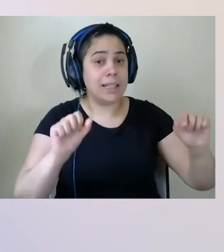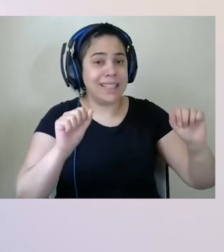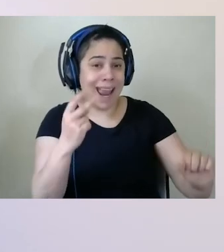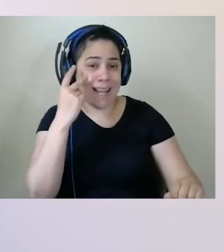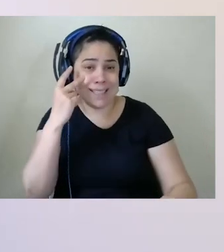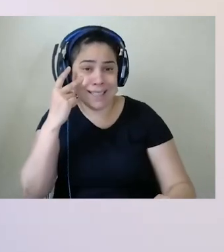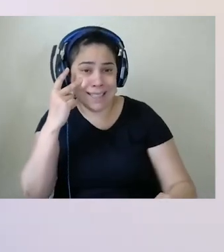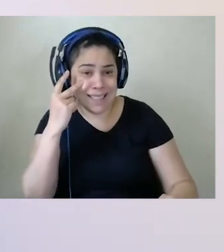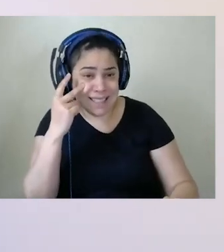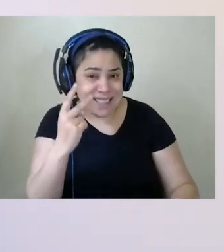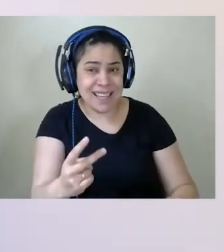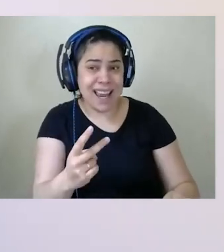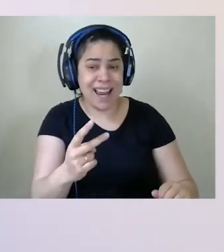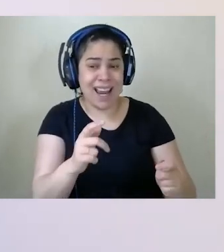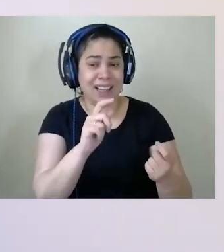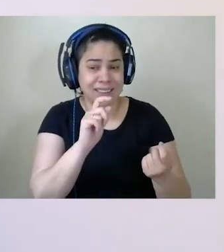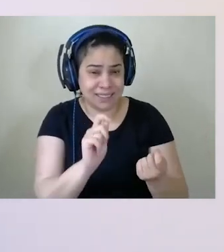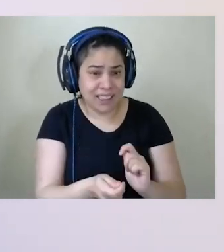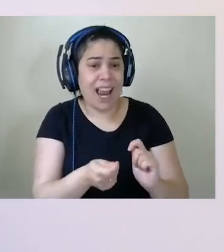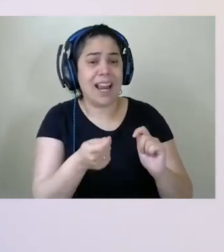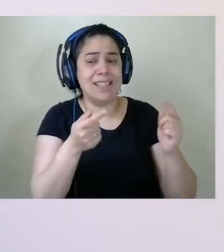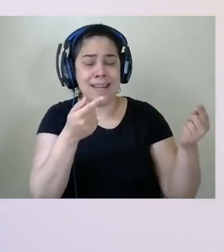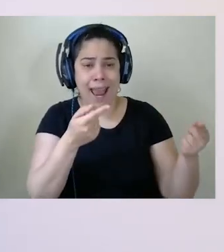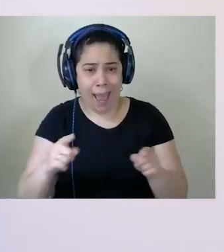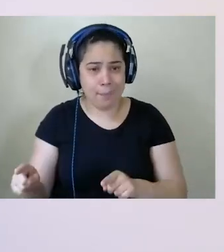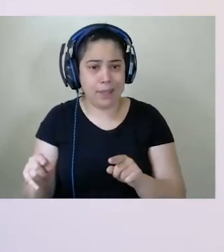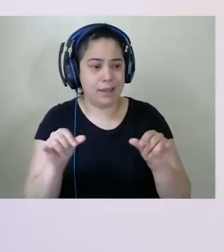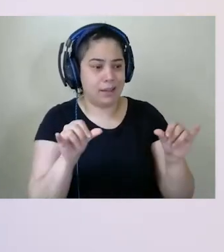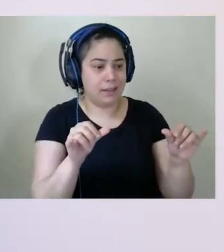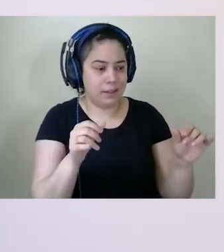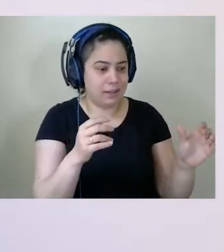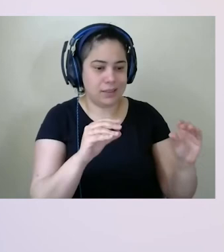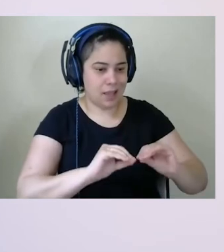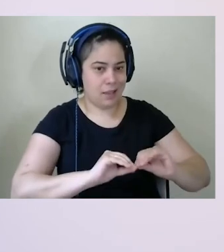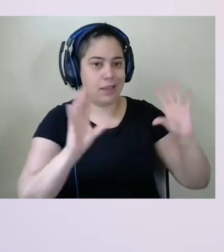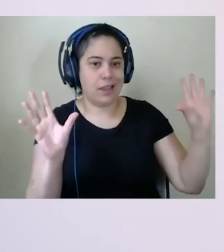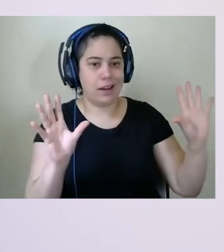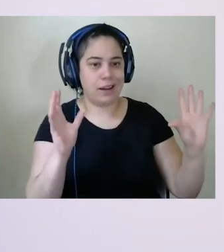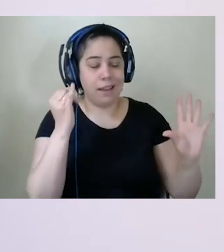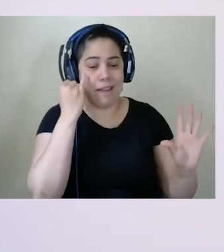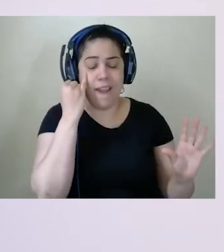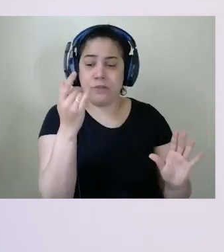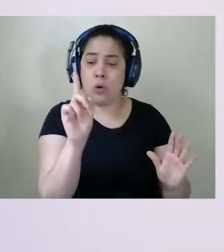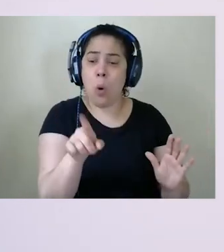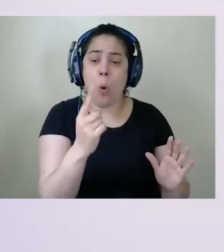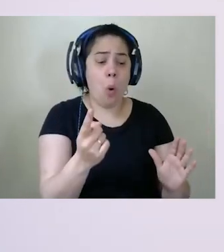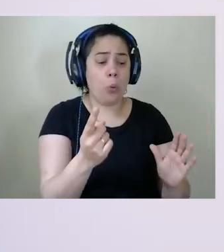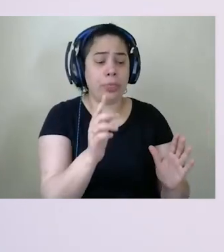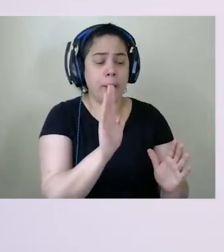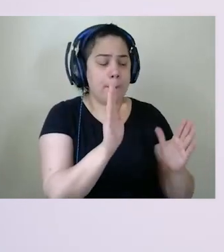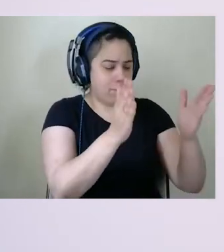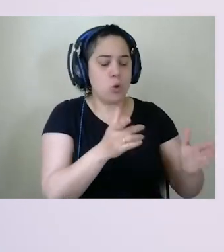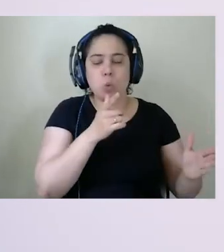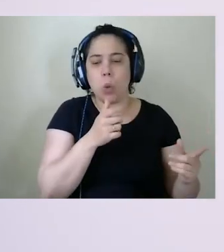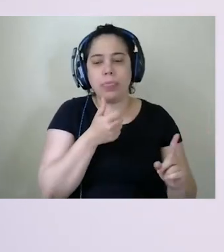the beginning. So, and as I said earlier, if you just took self-harm out of the picture,